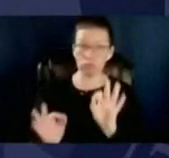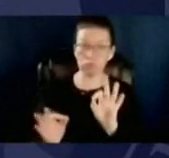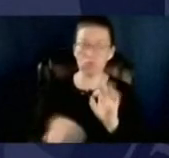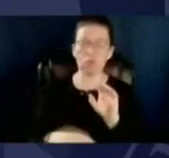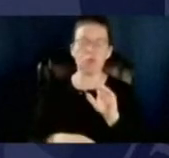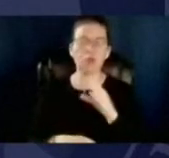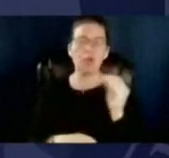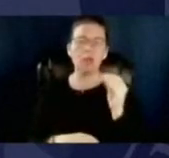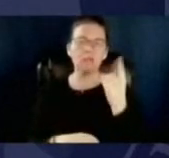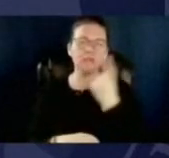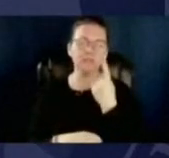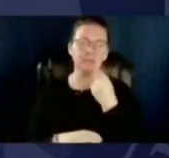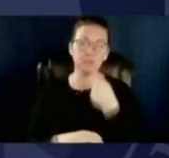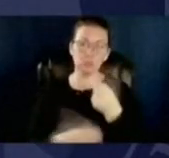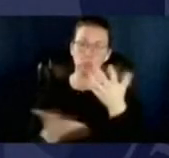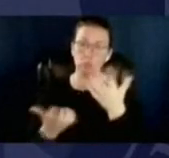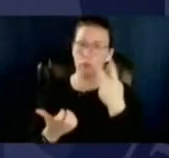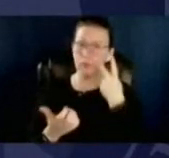that